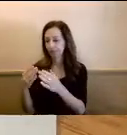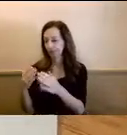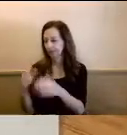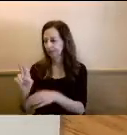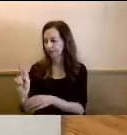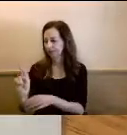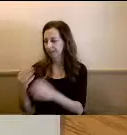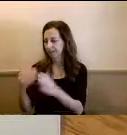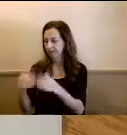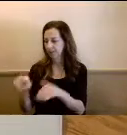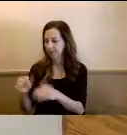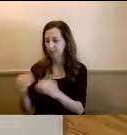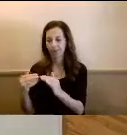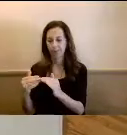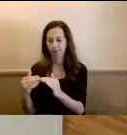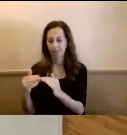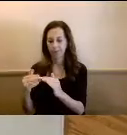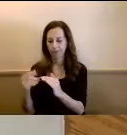divided by 2,